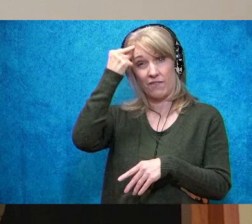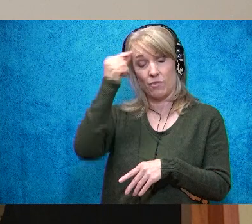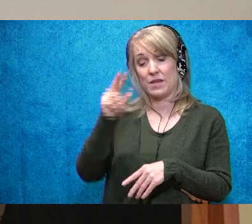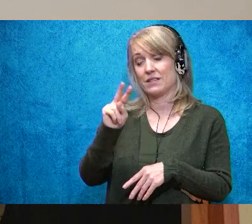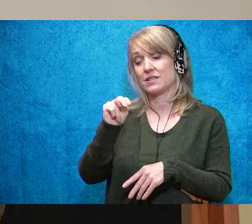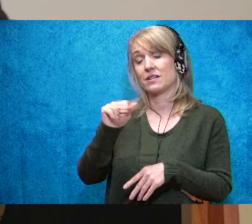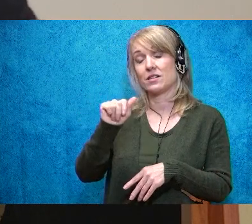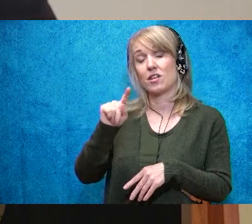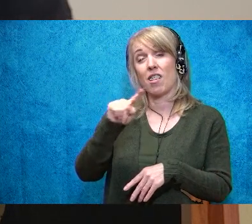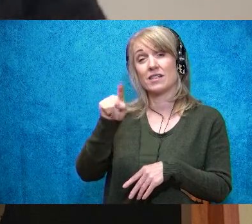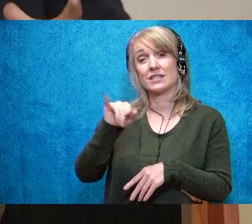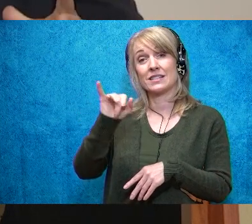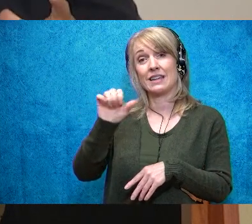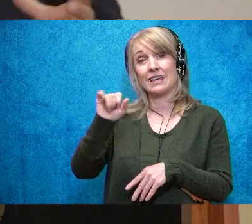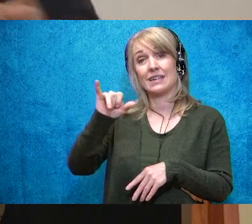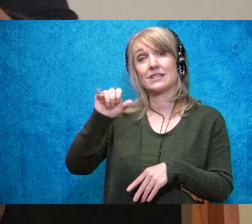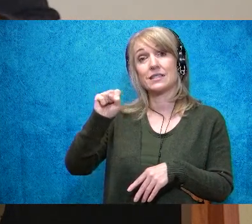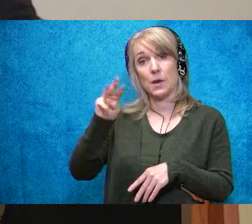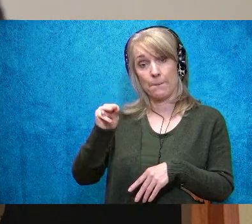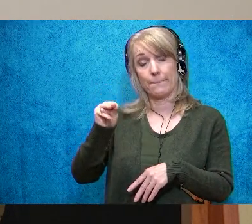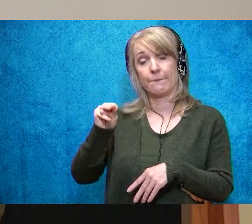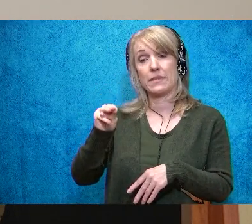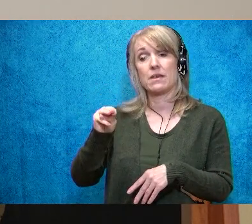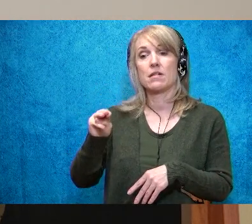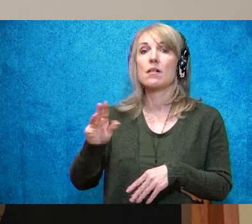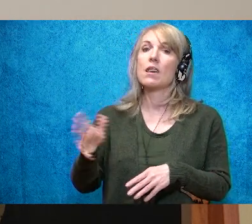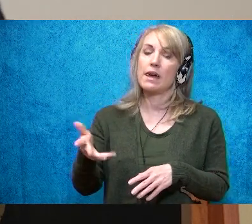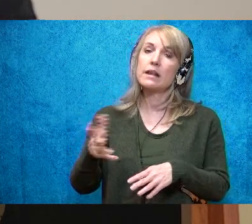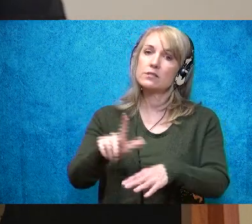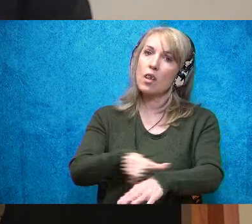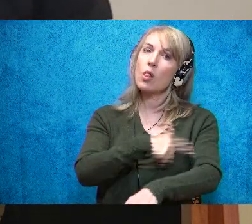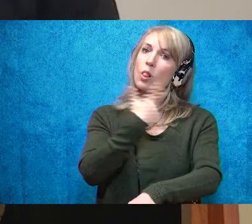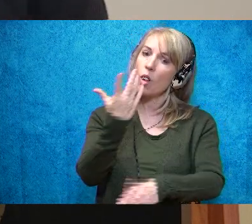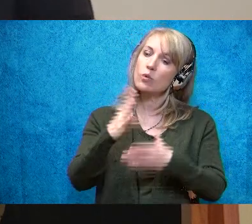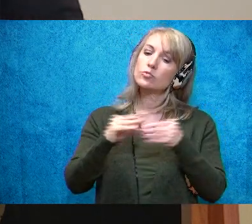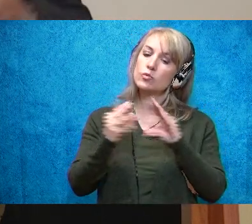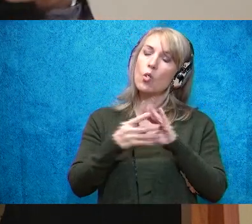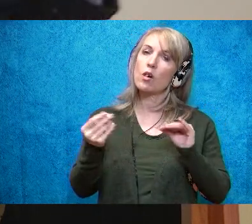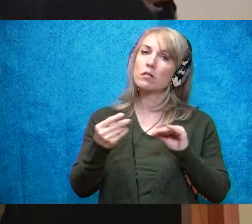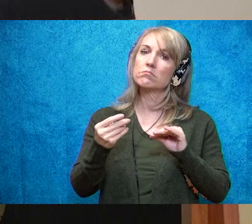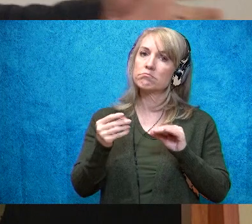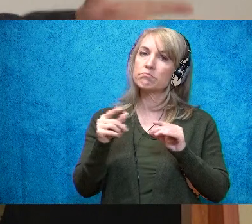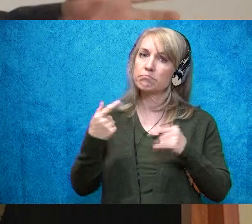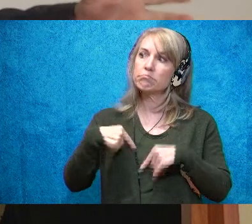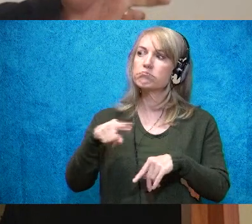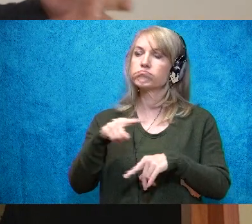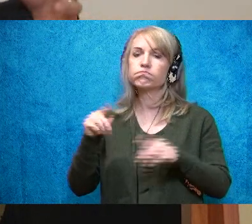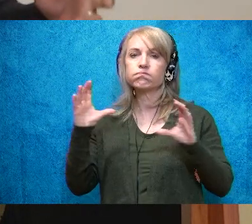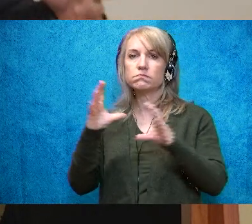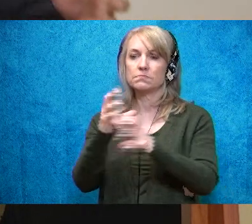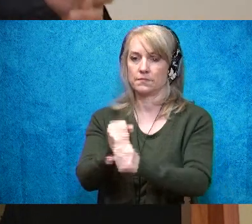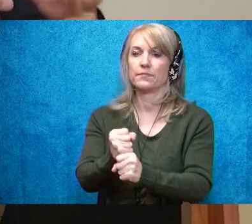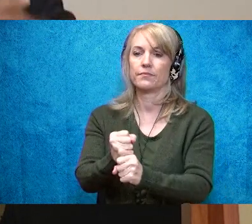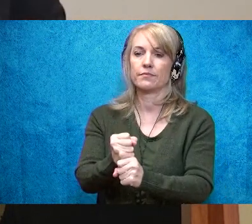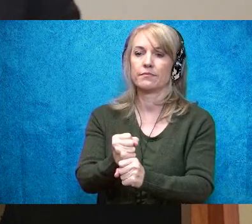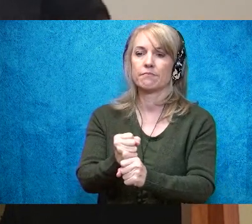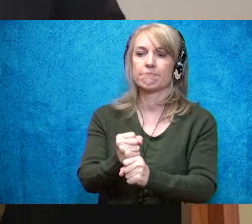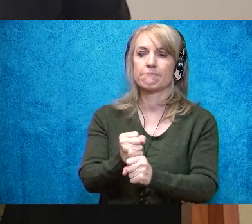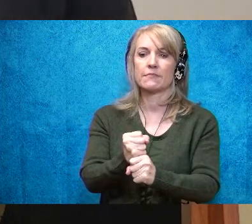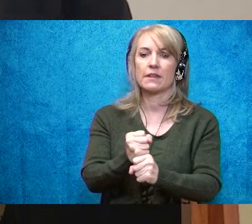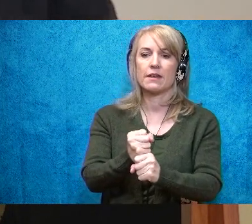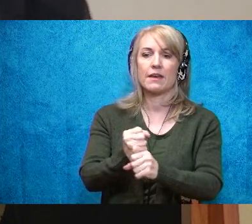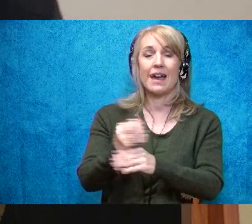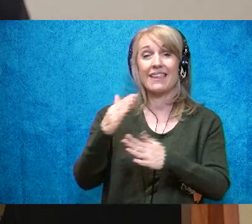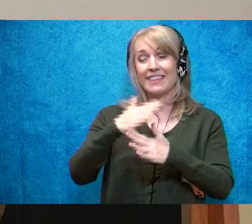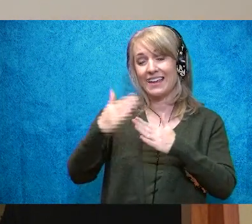through party politics. It's a long story that we're going to condense, and as a result of the Treaty of Versailles at the end of